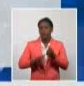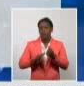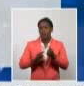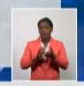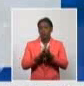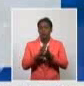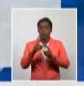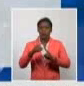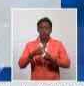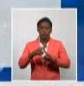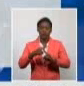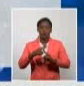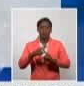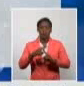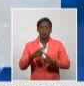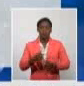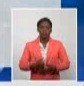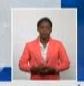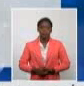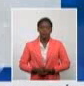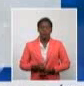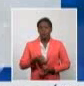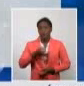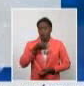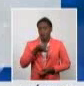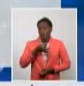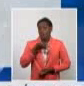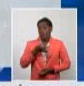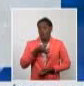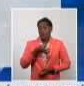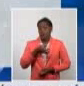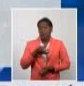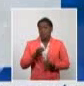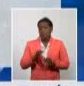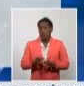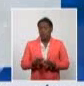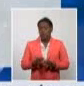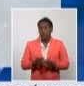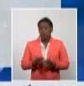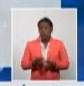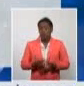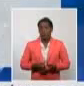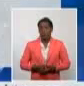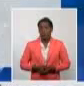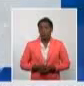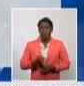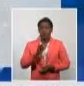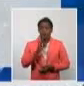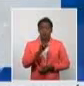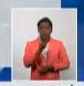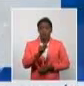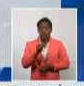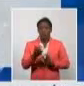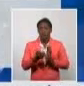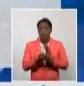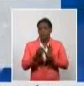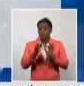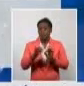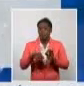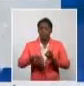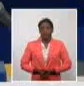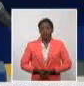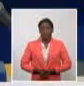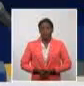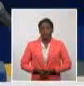confirmed yesterday, 7 correspond to Havana and 3 to the province of